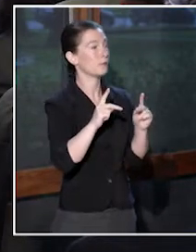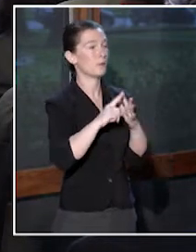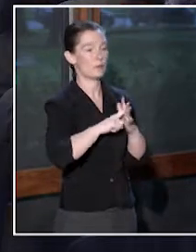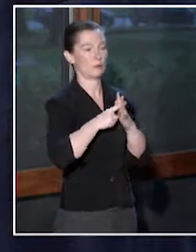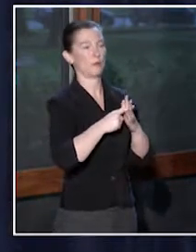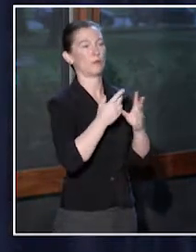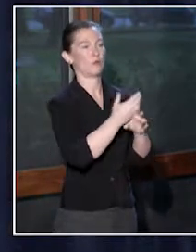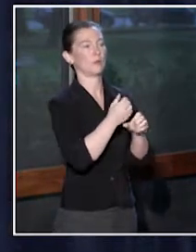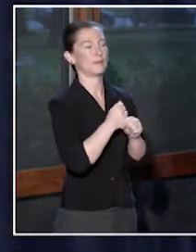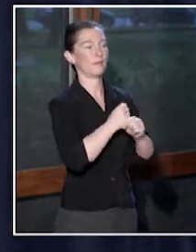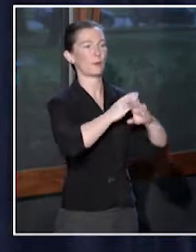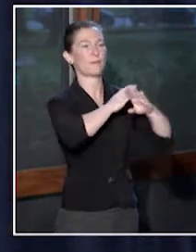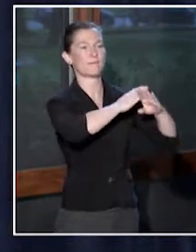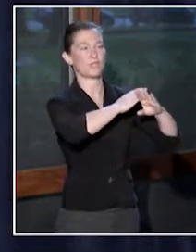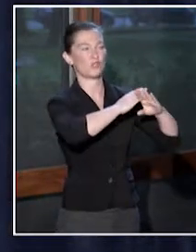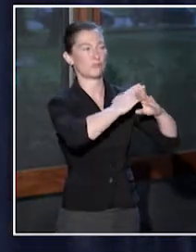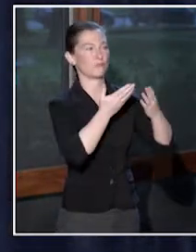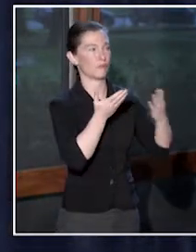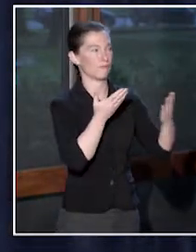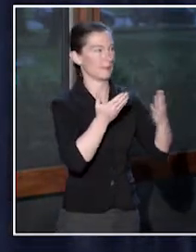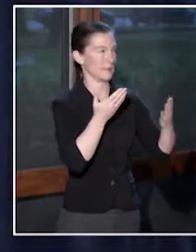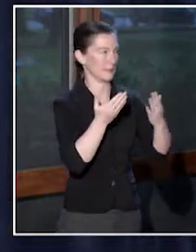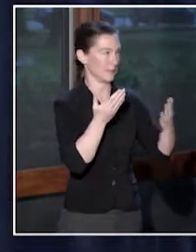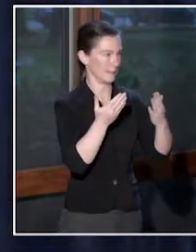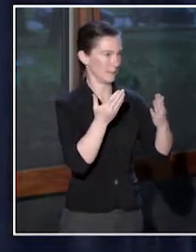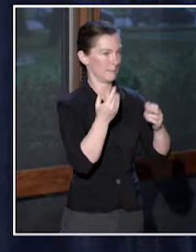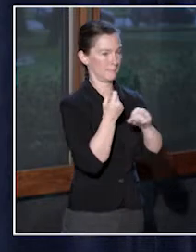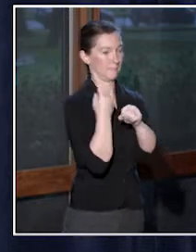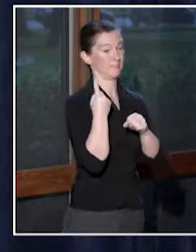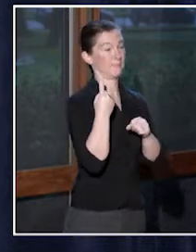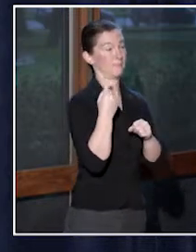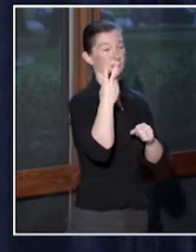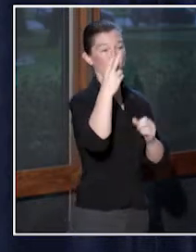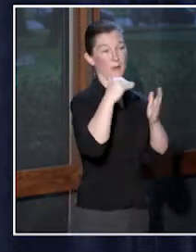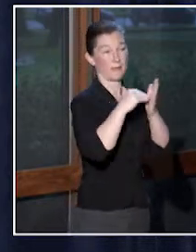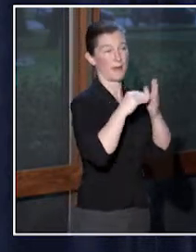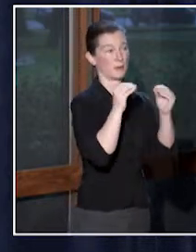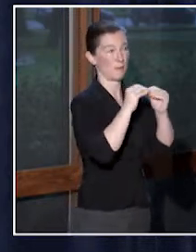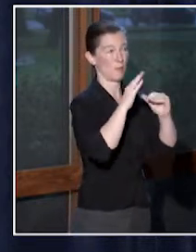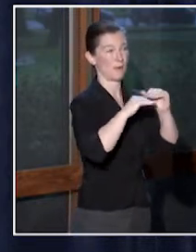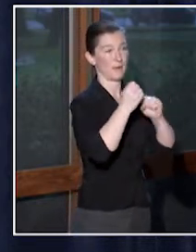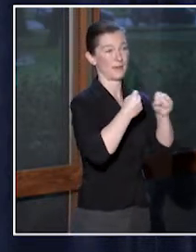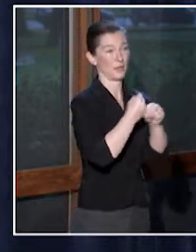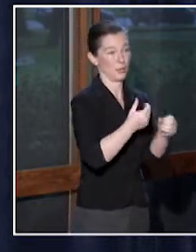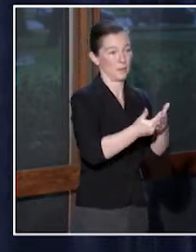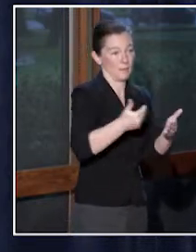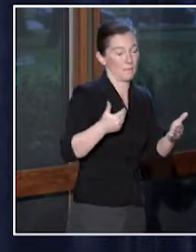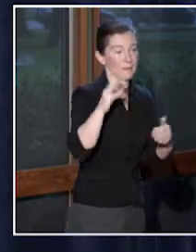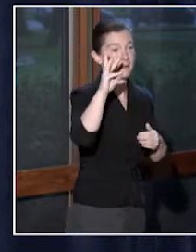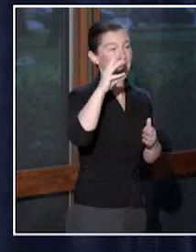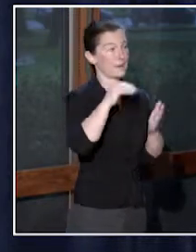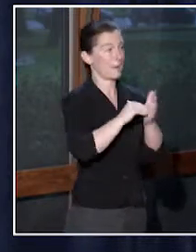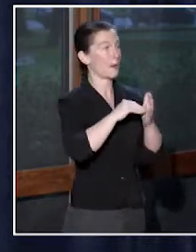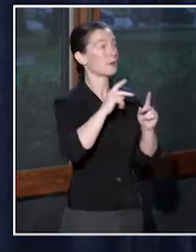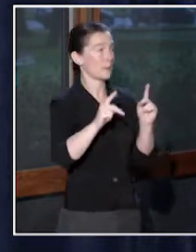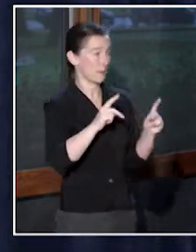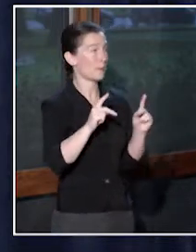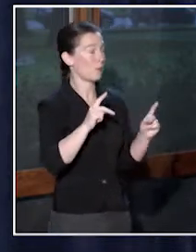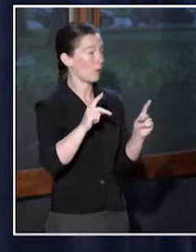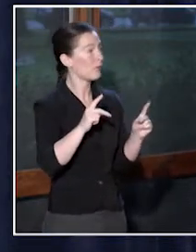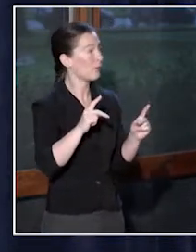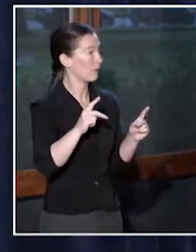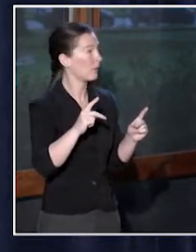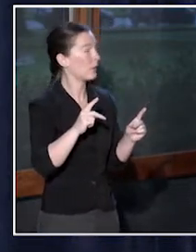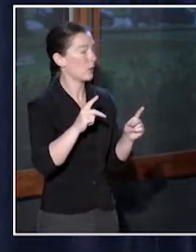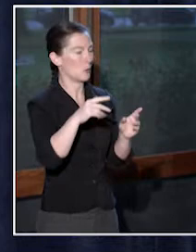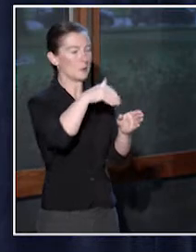more. That's almost 2,000 more than the year prior. That's 6,000 people who were right on